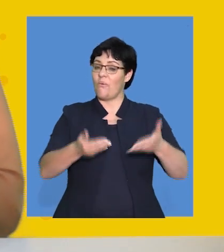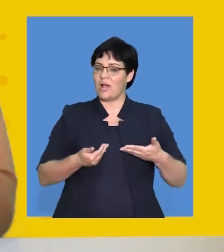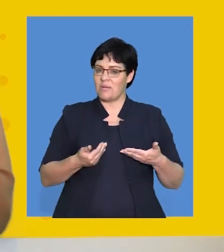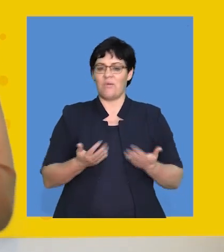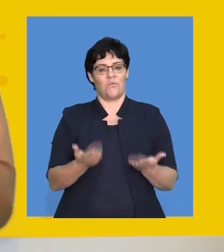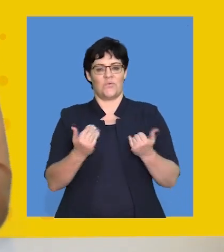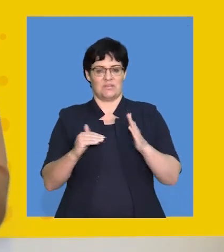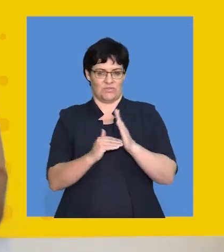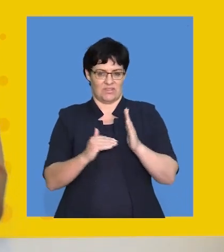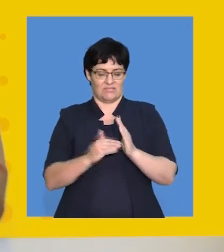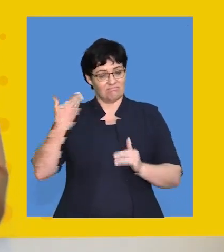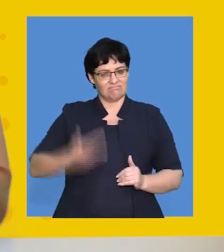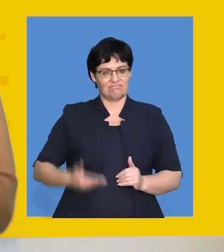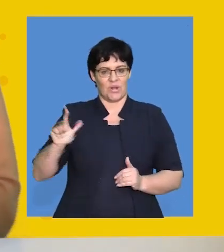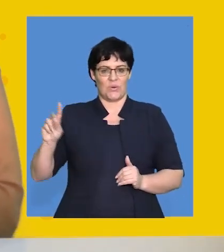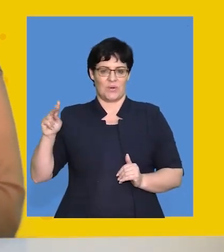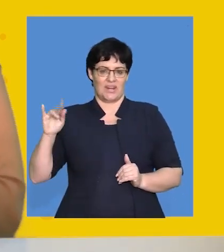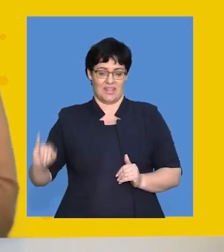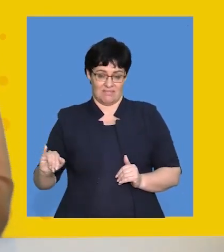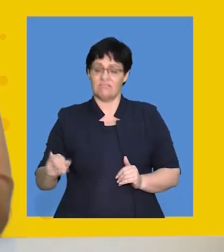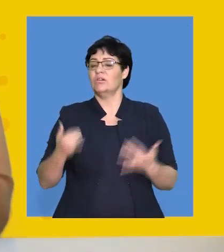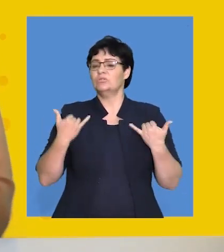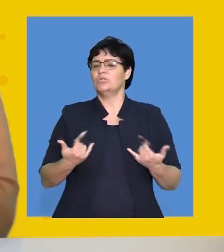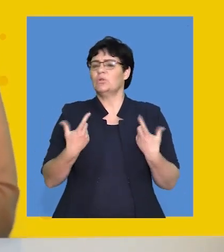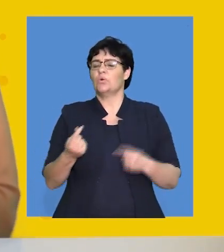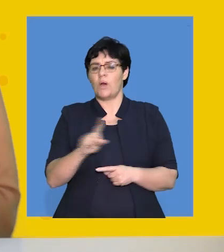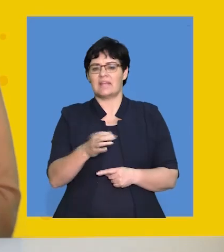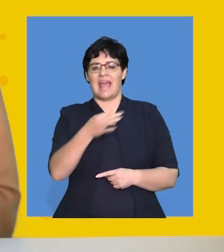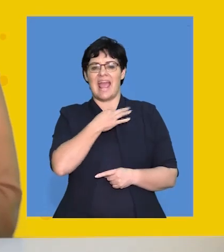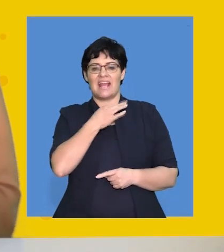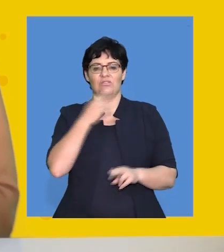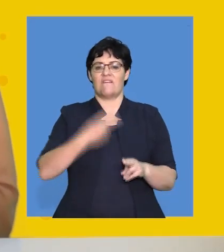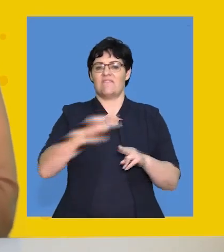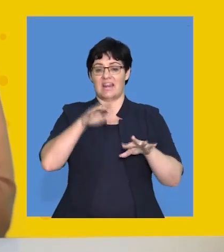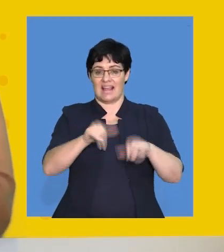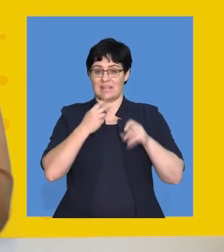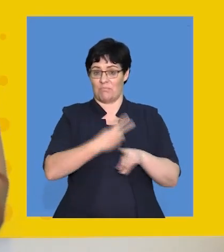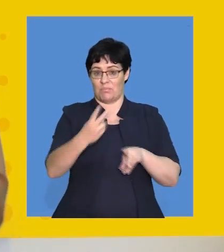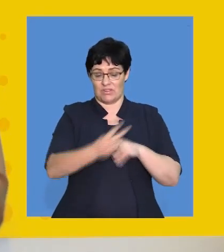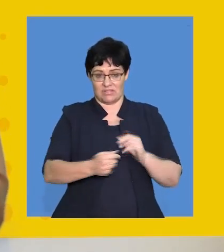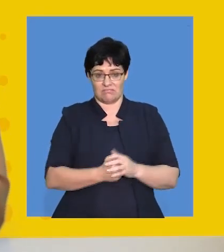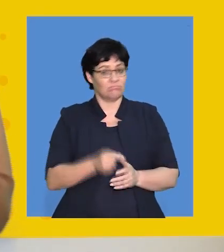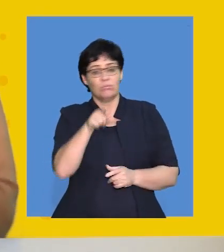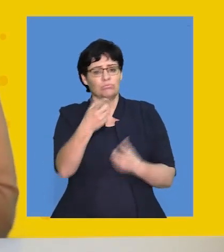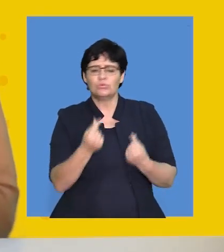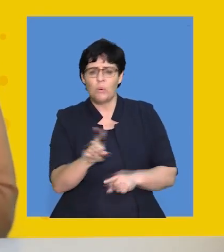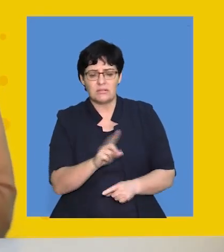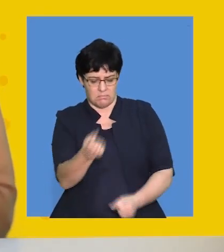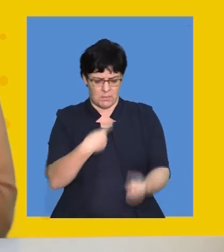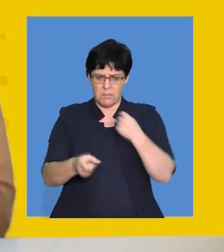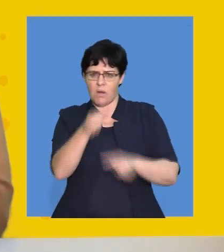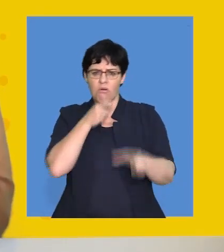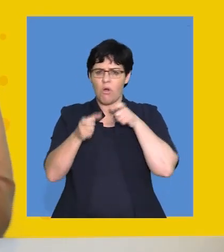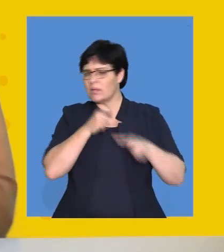Matrix and welcome to Was a Matrix. My name is Luni and today we're doing your English final exam prep. All you need to do